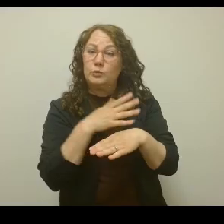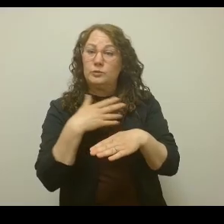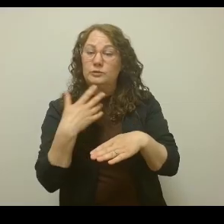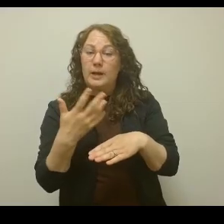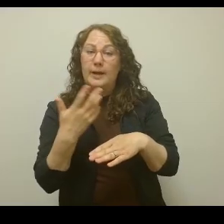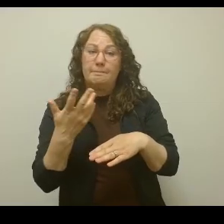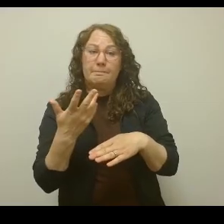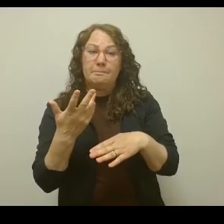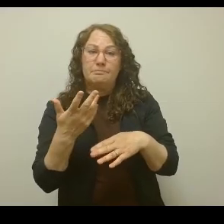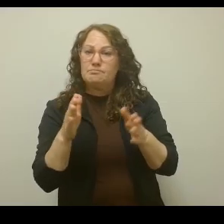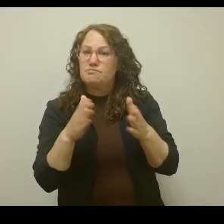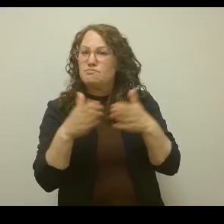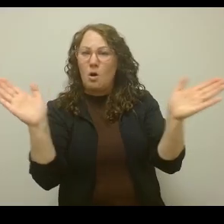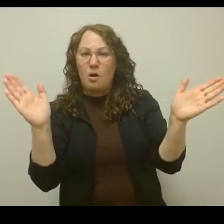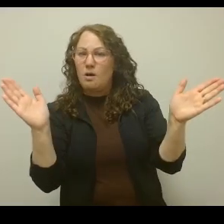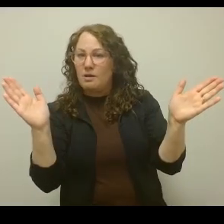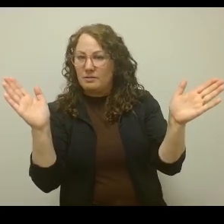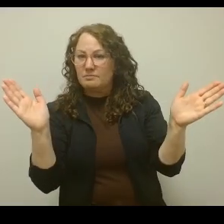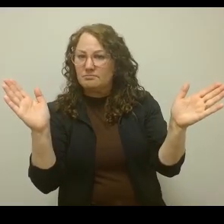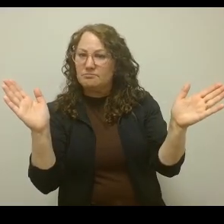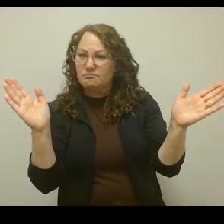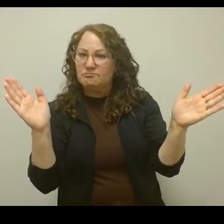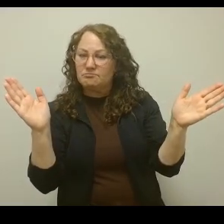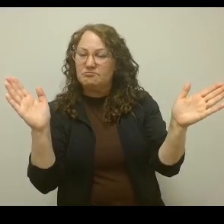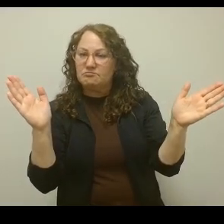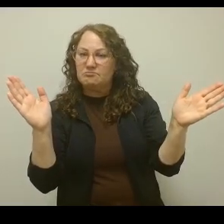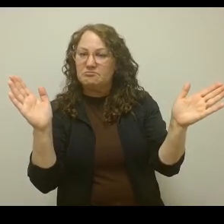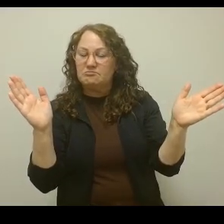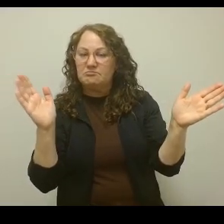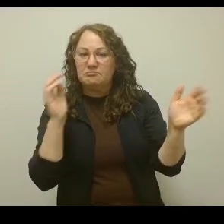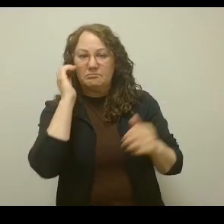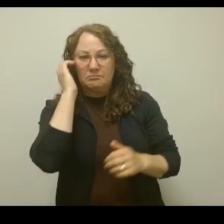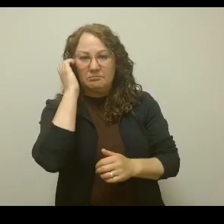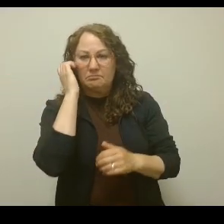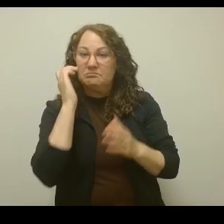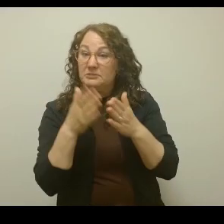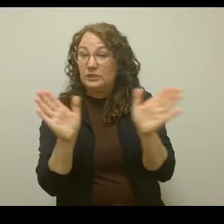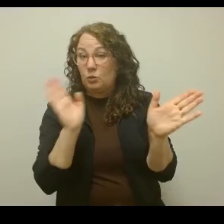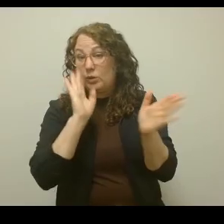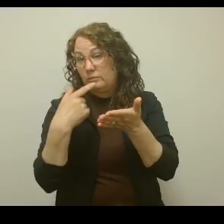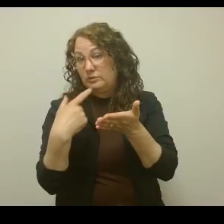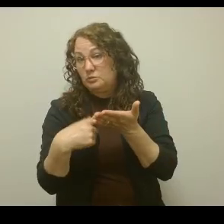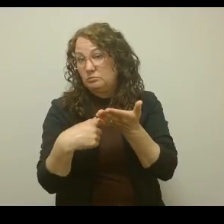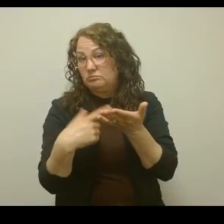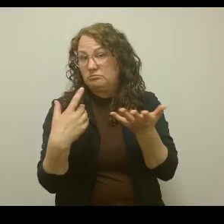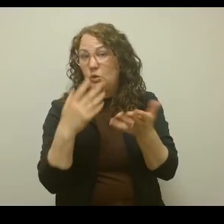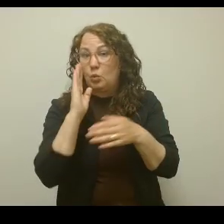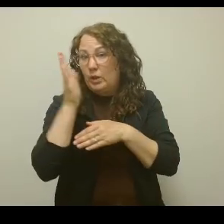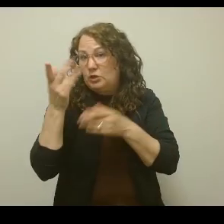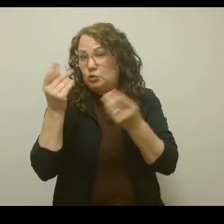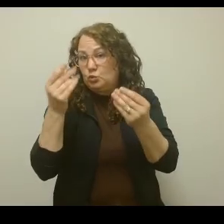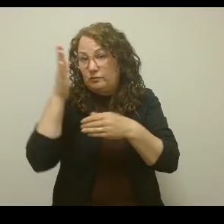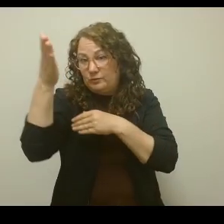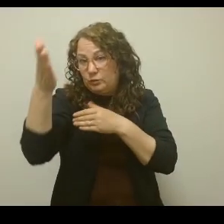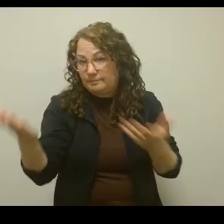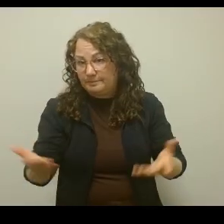sort of broad strokes, what we're going to be doing, right, in the future,